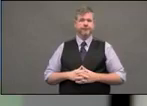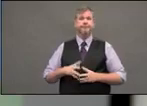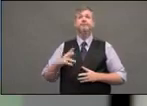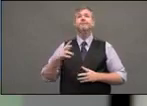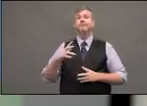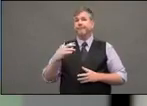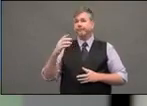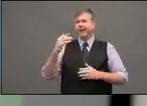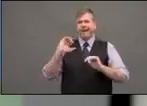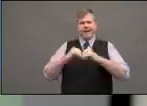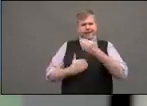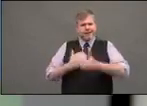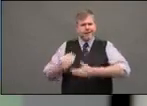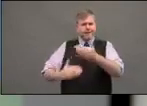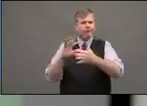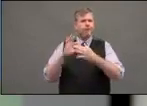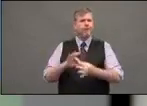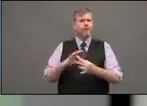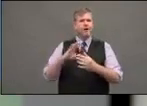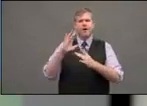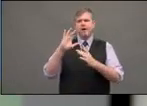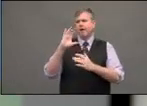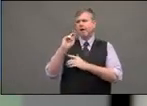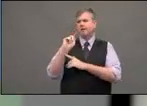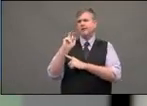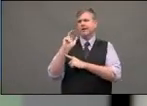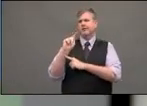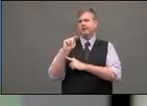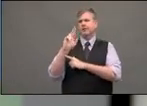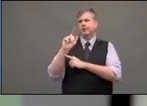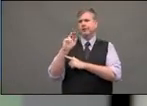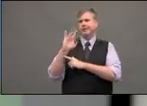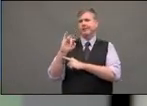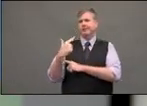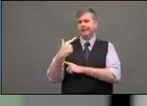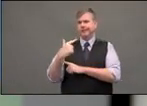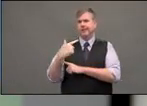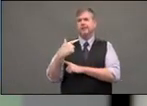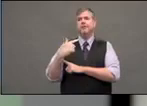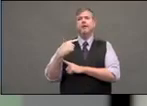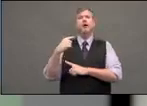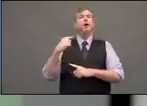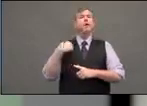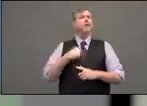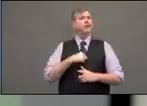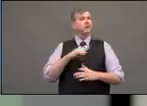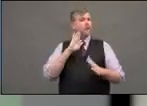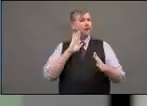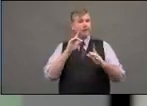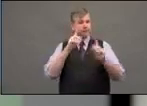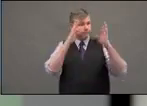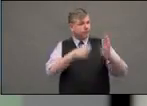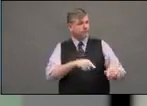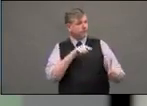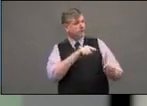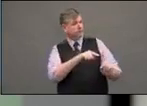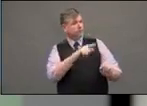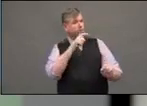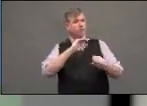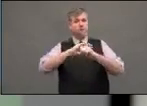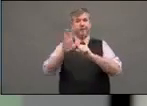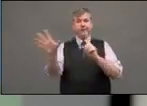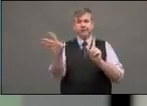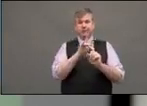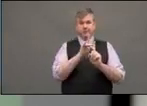you, call you, and make sure you know your diagnosis, have the help you need to be able to stay home, and have a chance to ask all